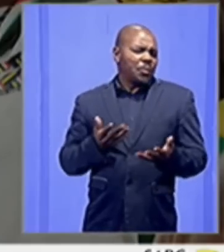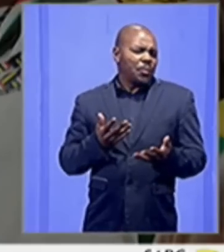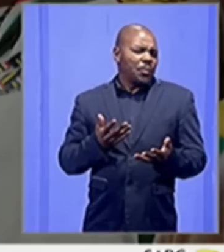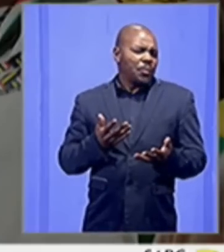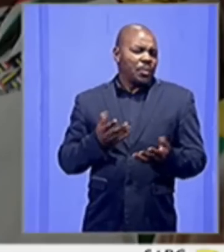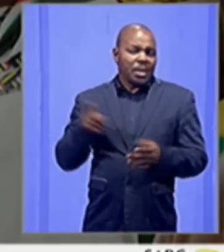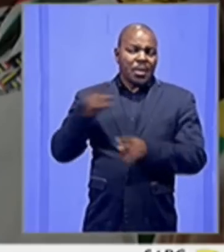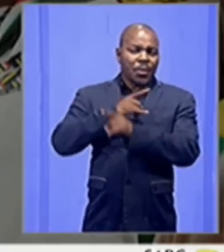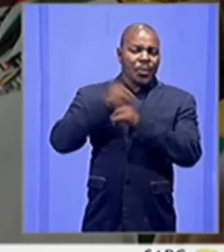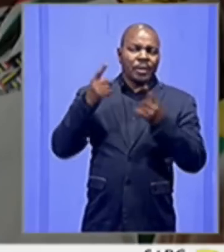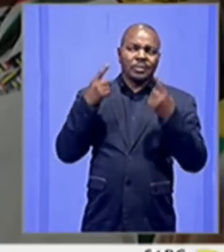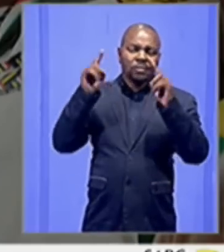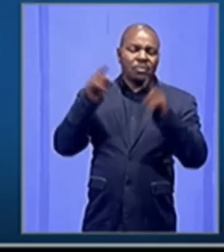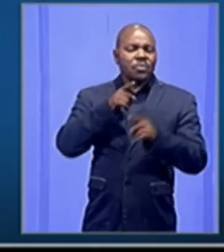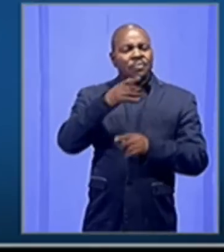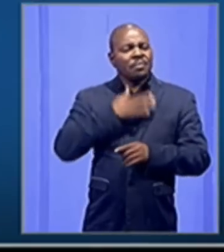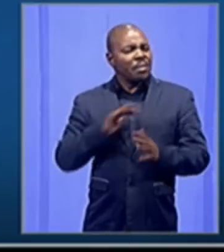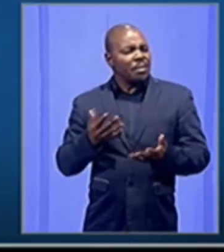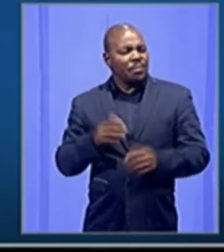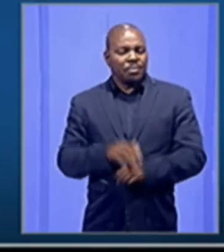ga katlego ye.